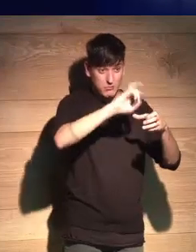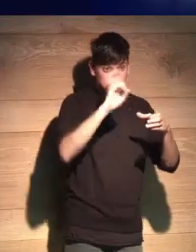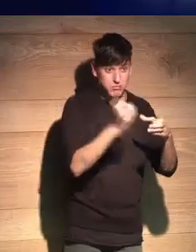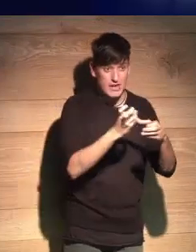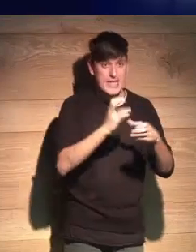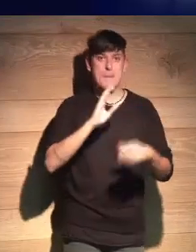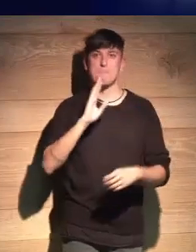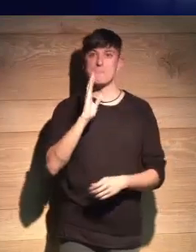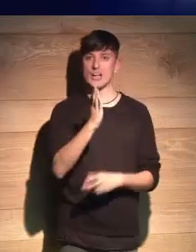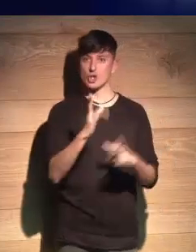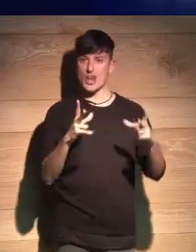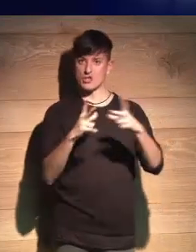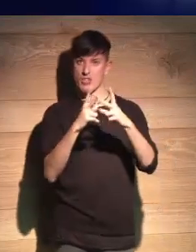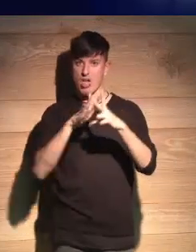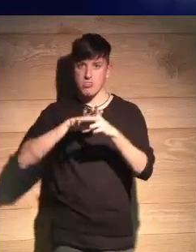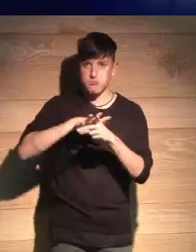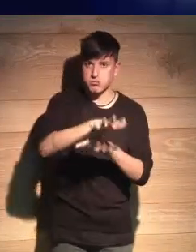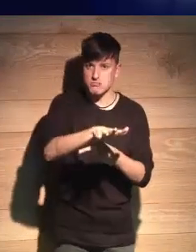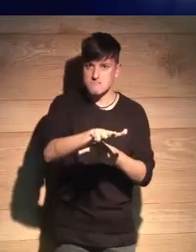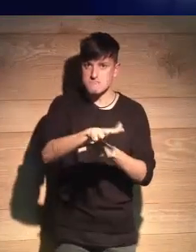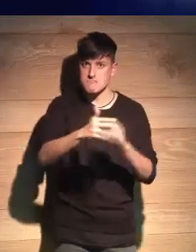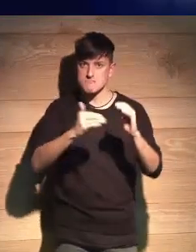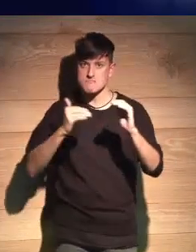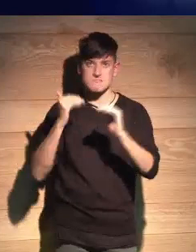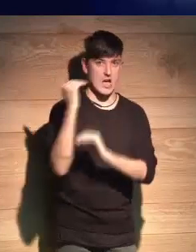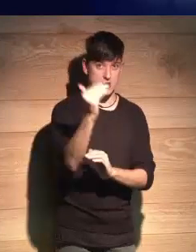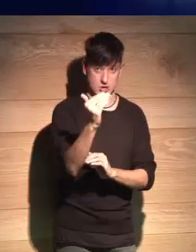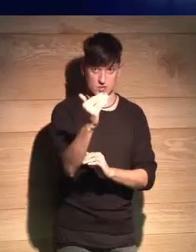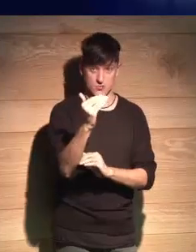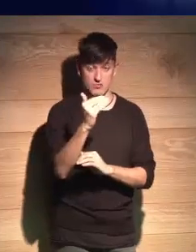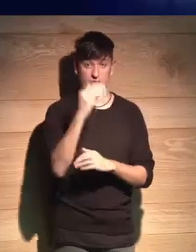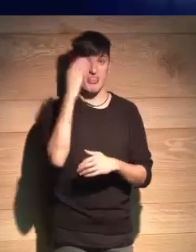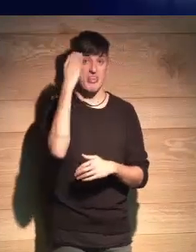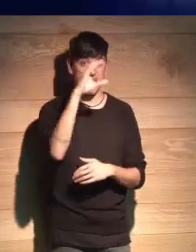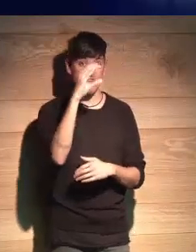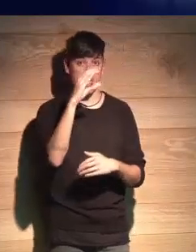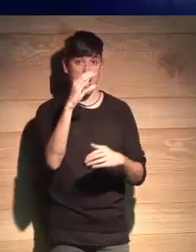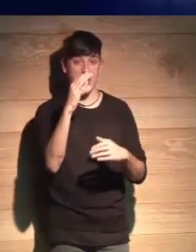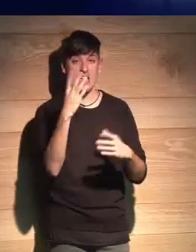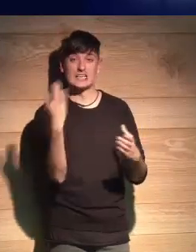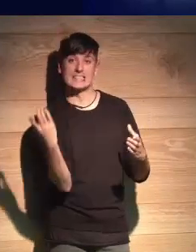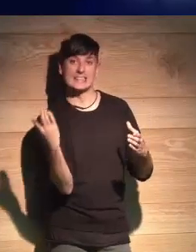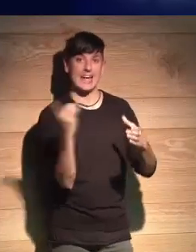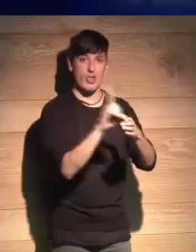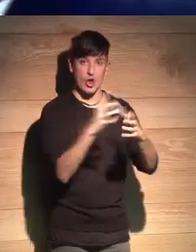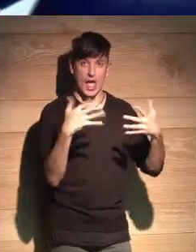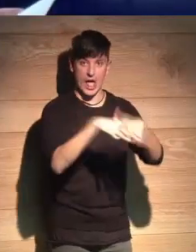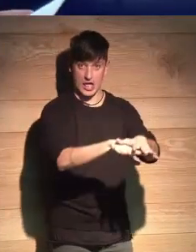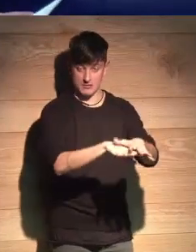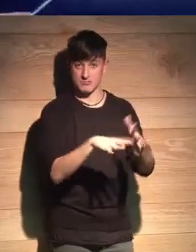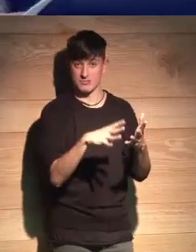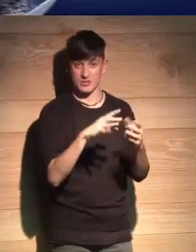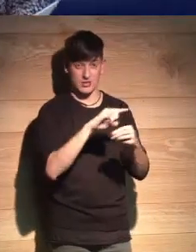scientific production and its impact on society will be greater. It's